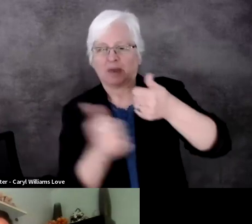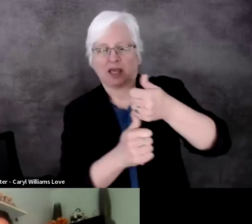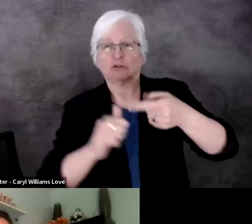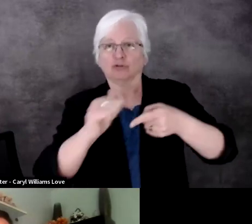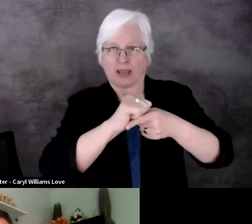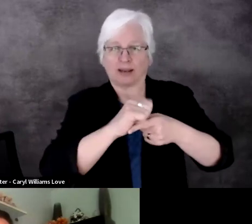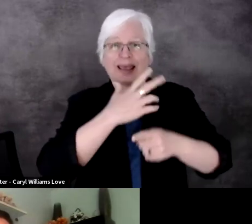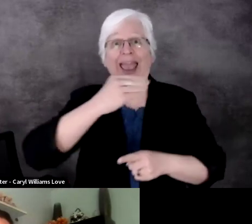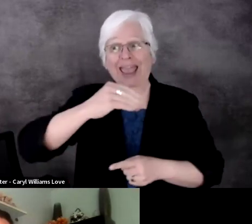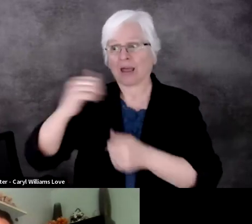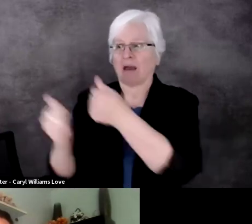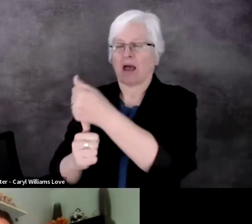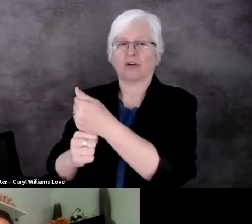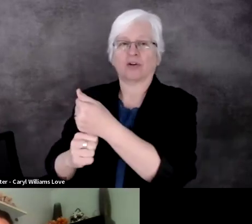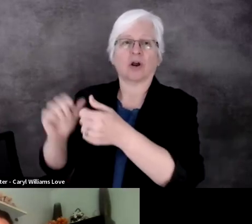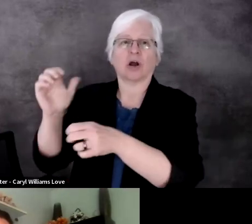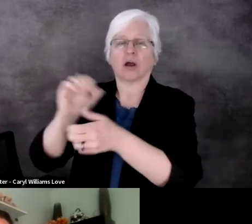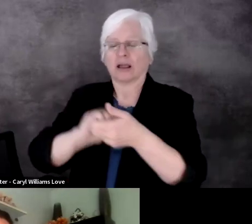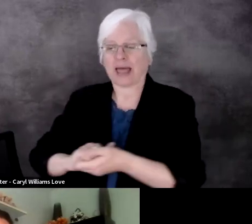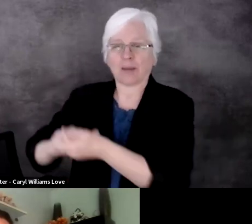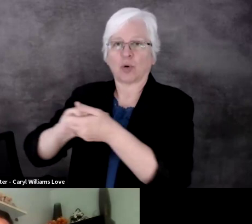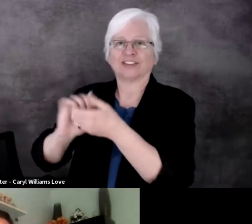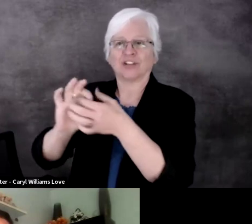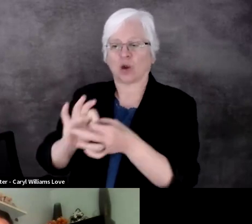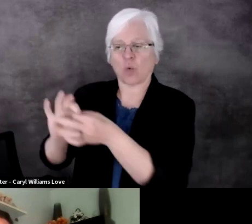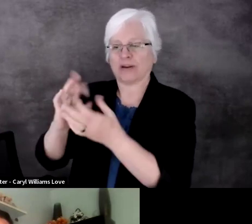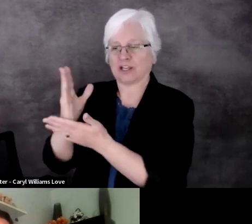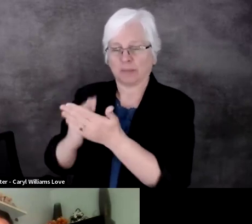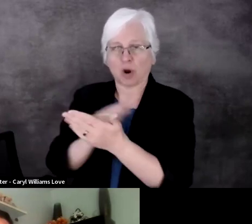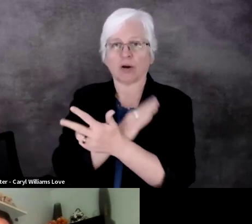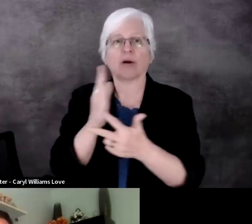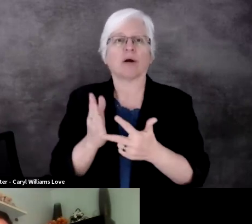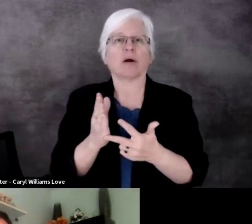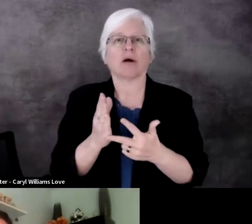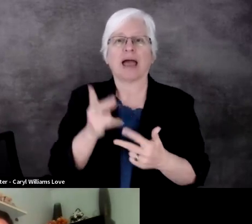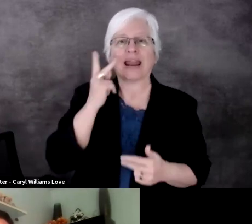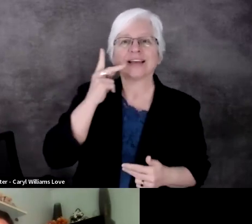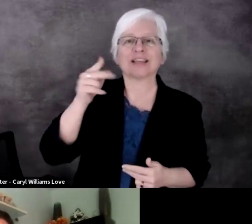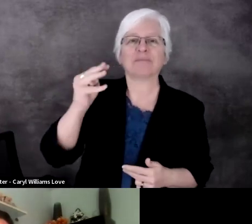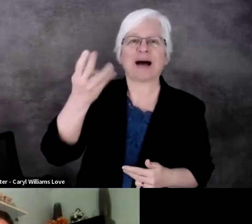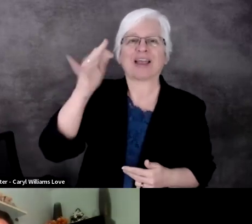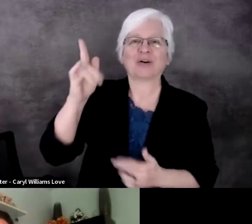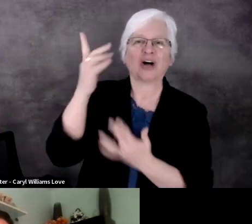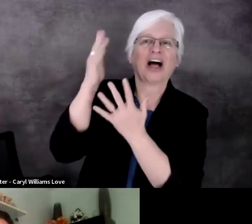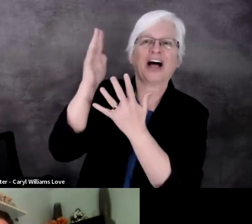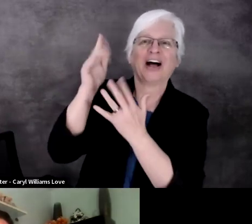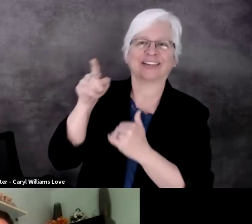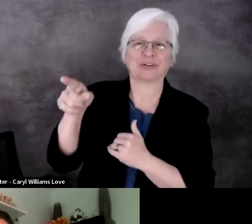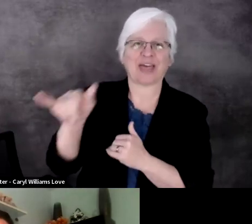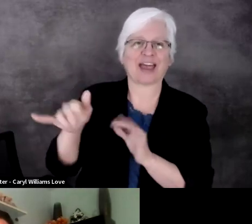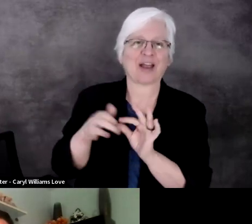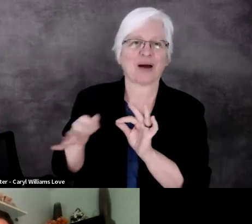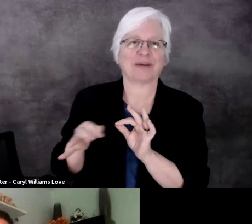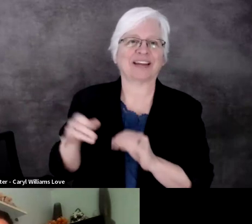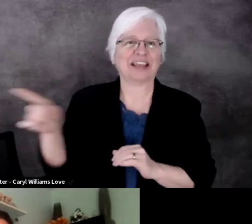under the collaboration and coordination pieces. I'm seeing Michael applaud that comment. So I think he echoes